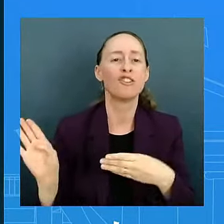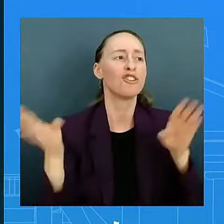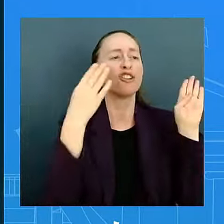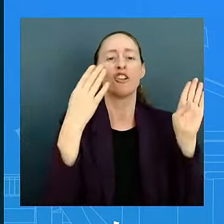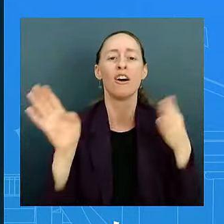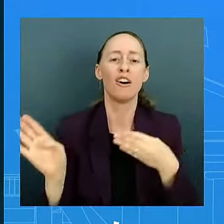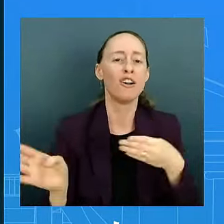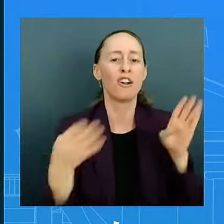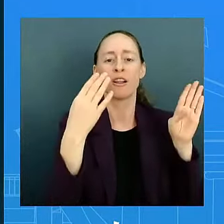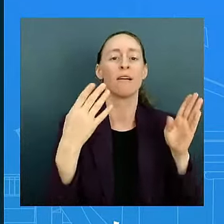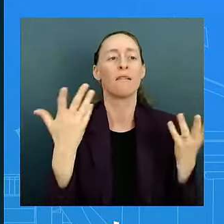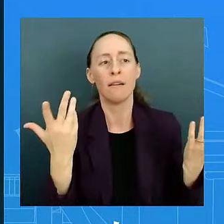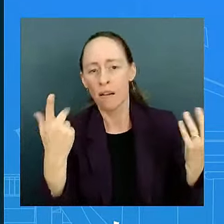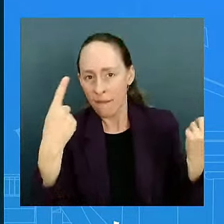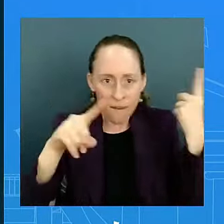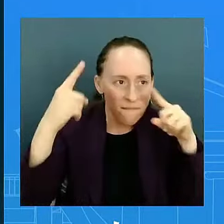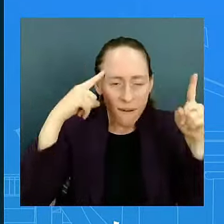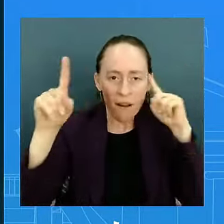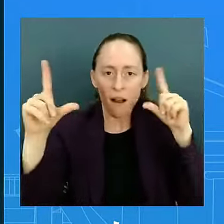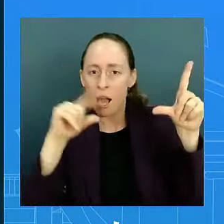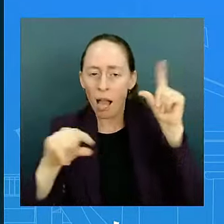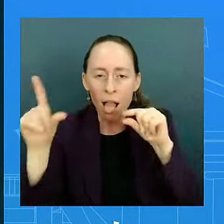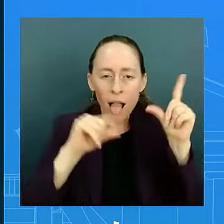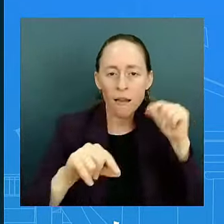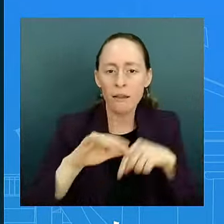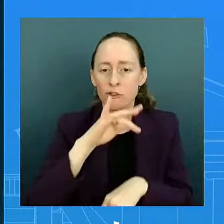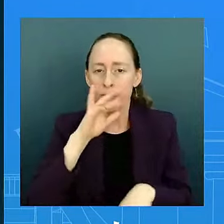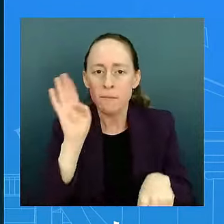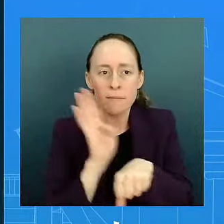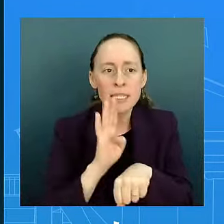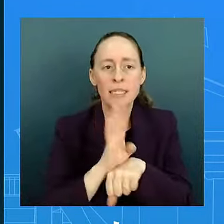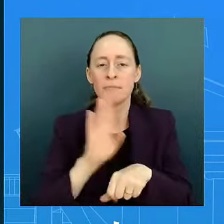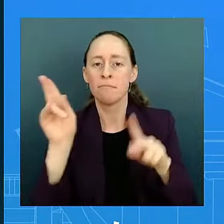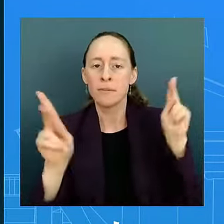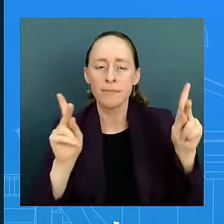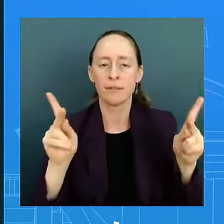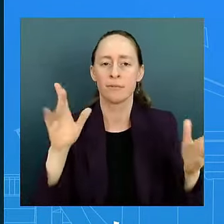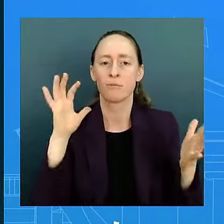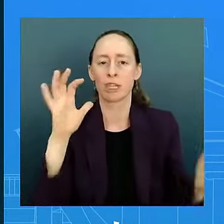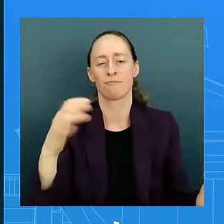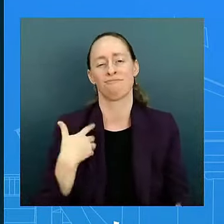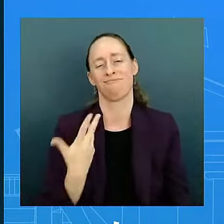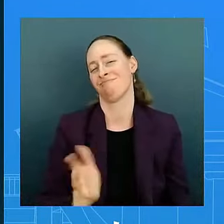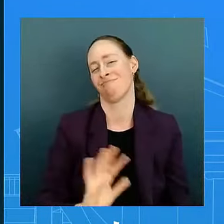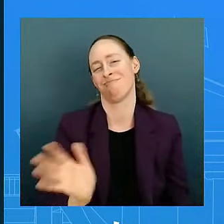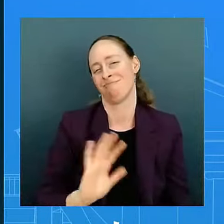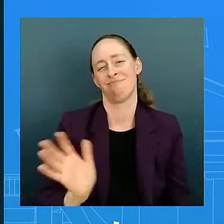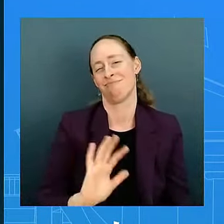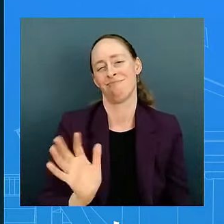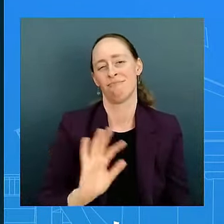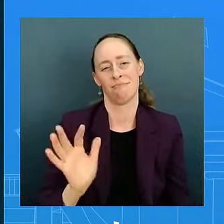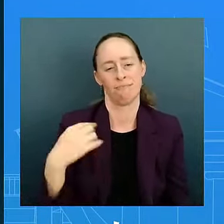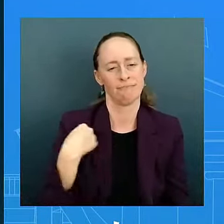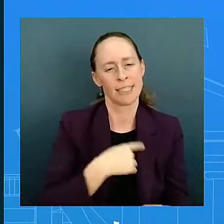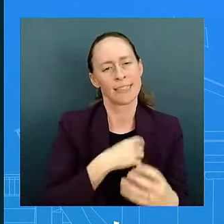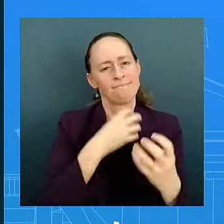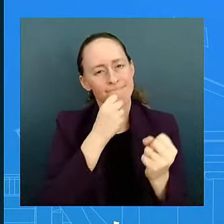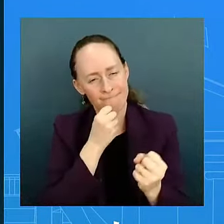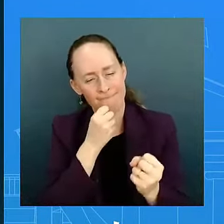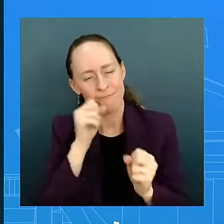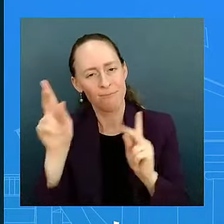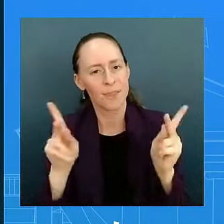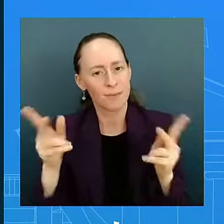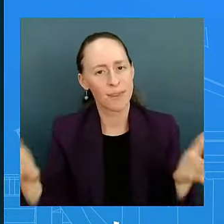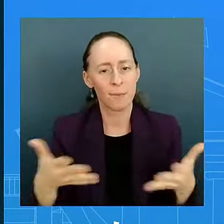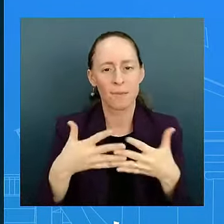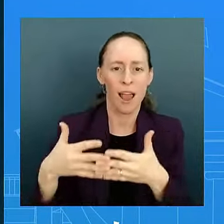do, right? We want to give a break to working families and middle-class families. They want to cut Social Security,